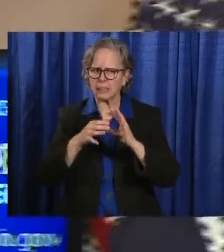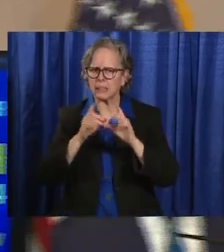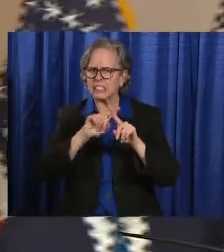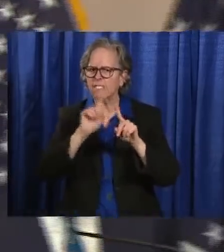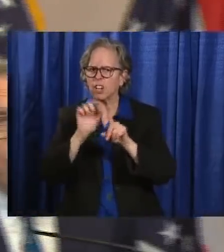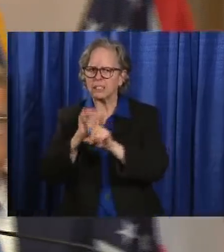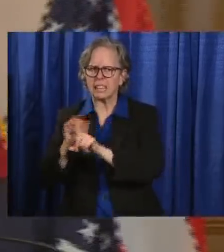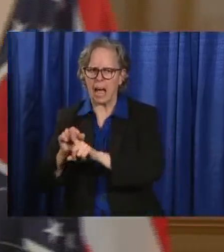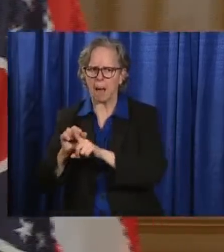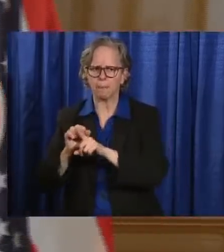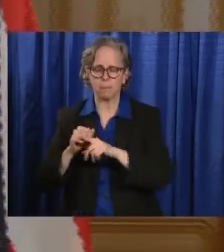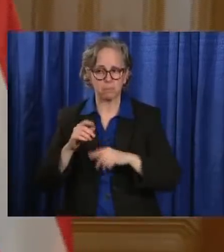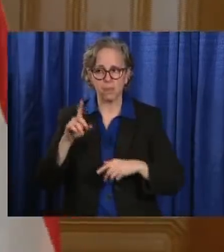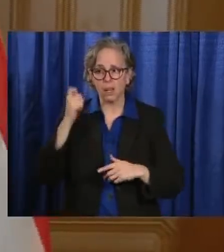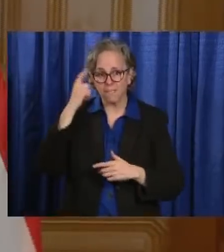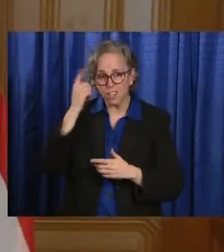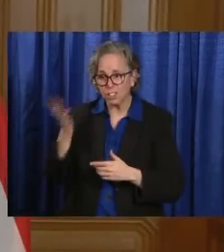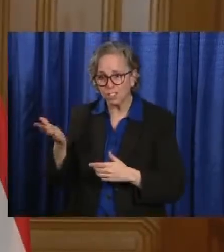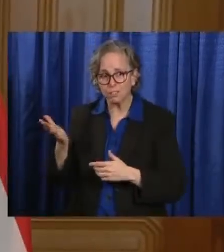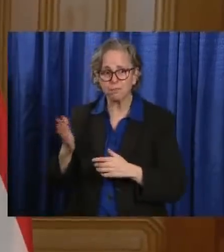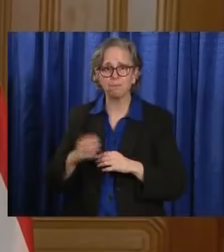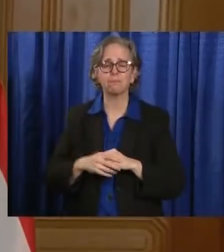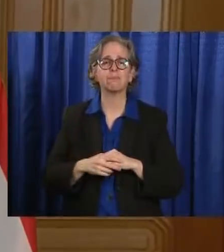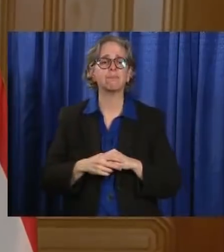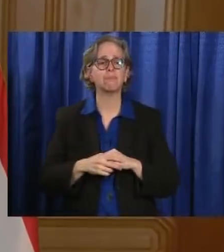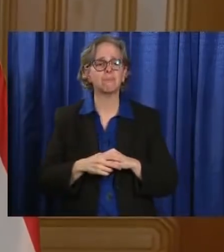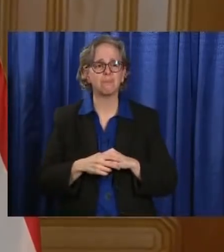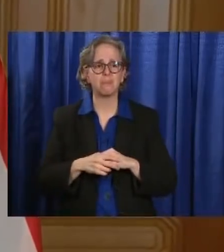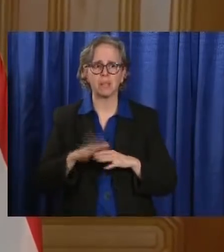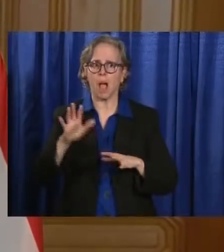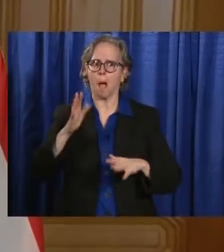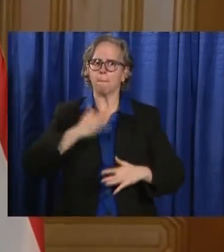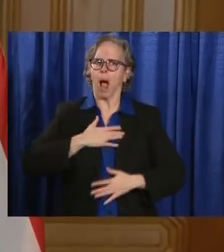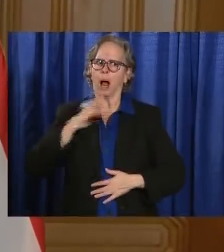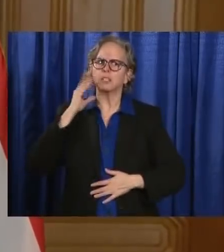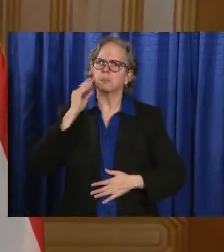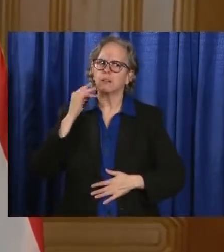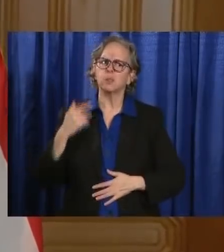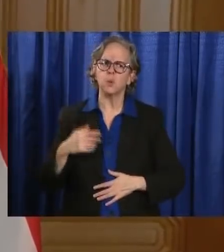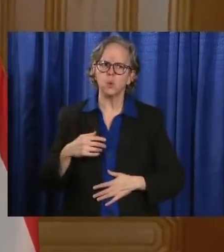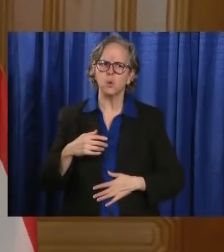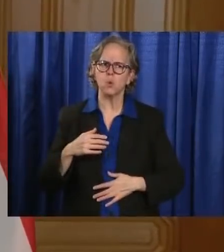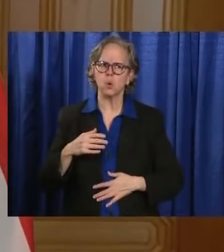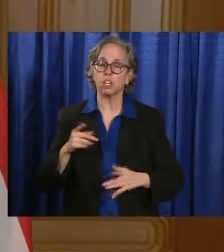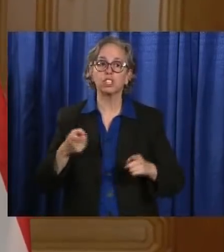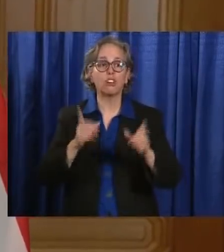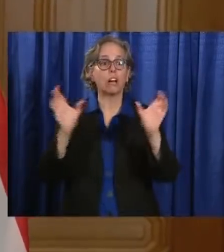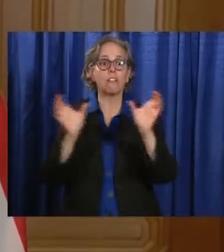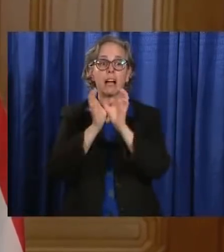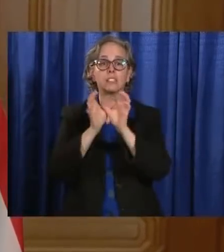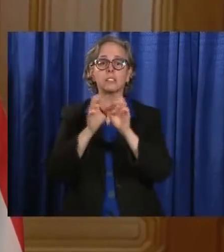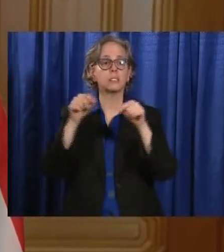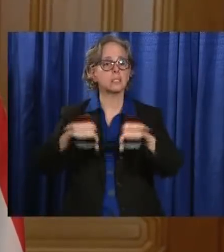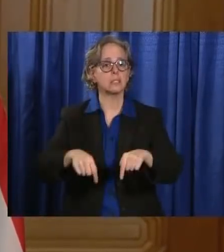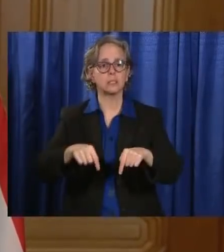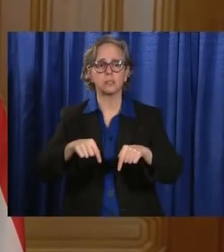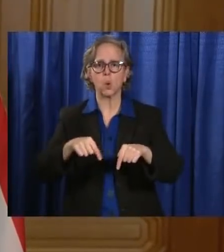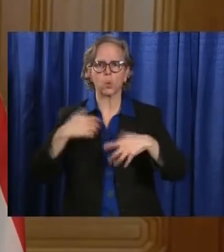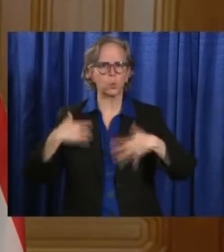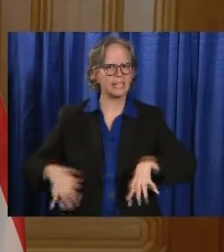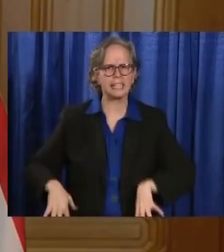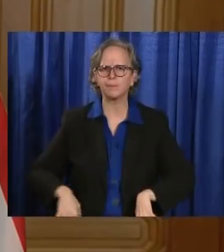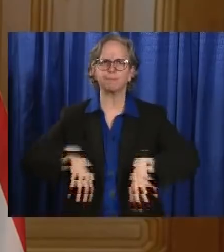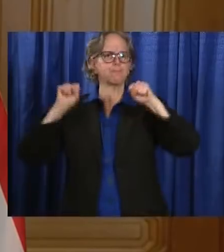Governor. Well, my experience has been that in crisis, Ohioans usually rise to the occasion, whether it's a